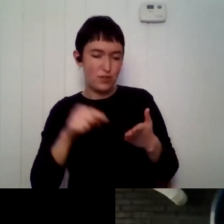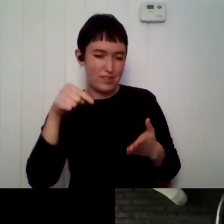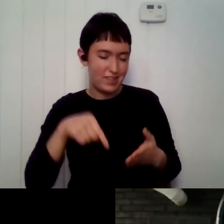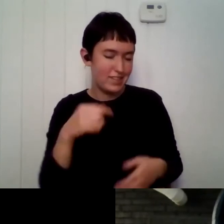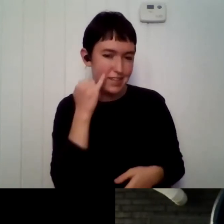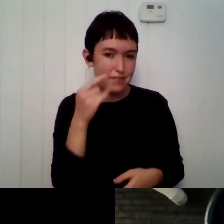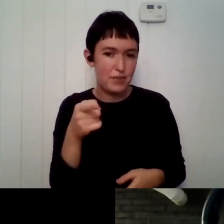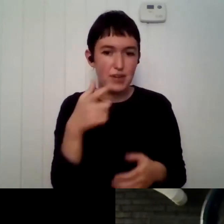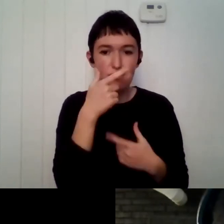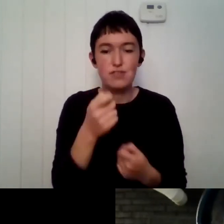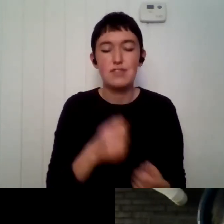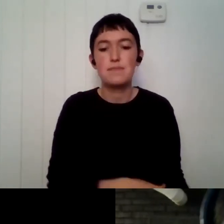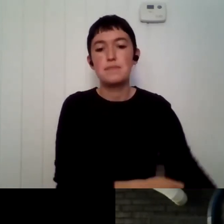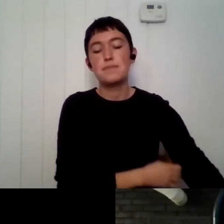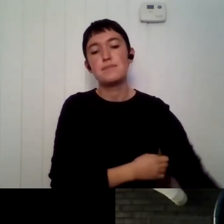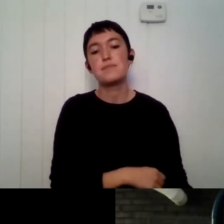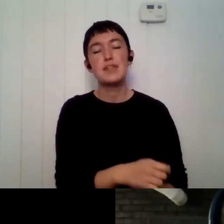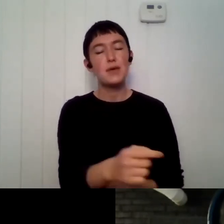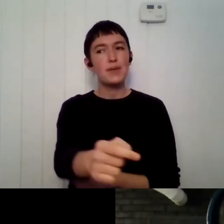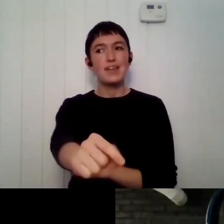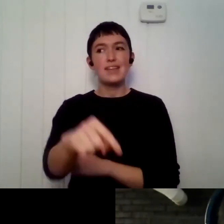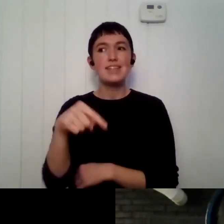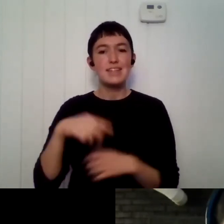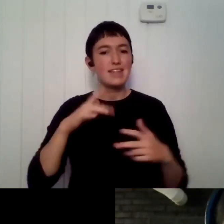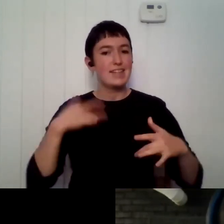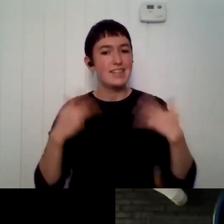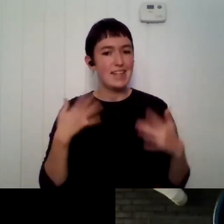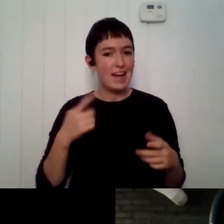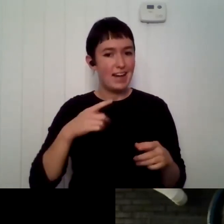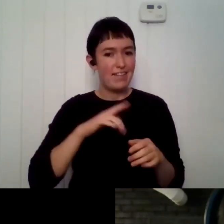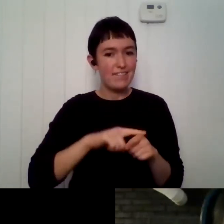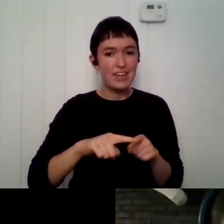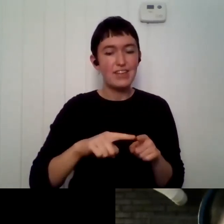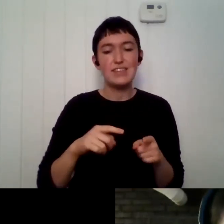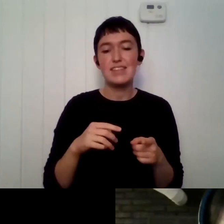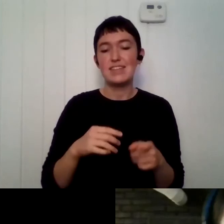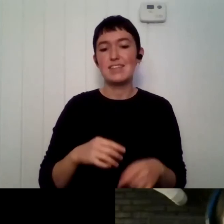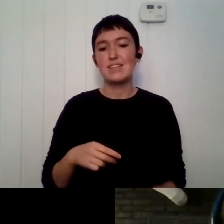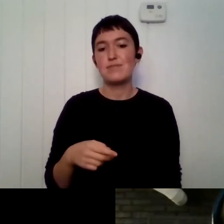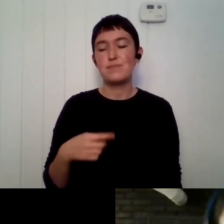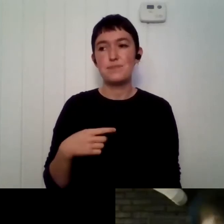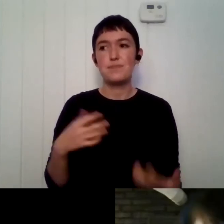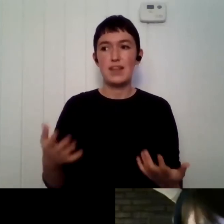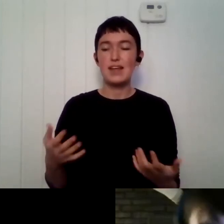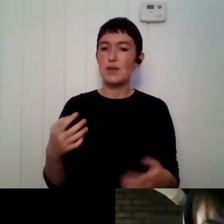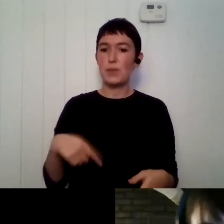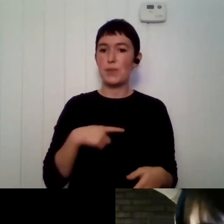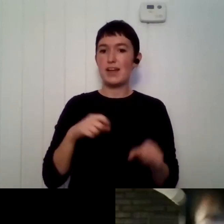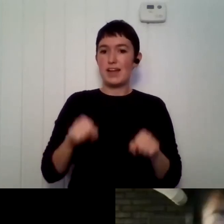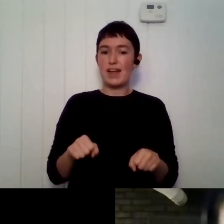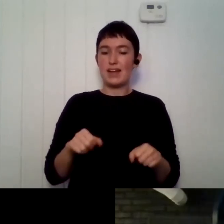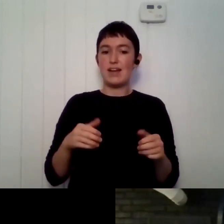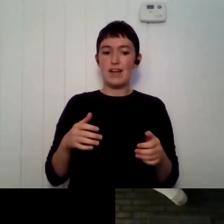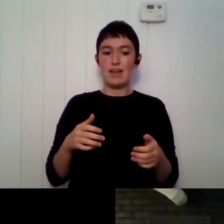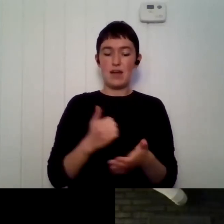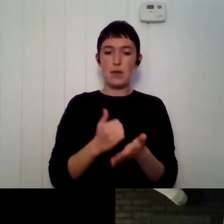To me, it's such a exciting field, and it holds a lot of promise for how we can actually like accelerate the drug